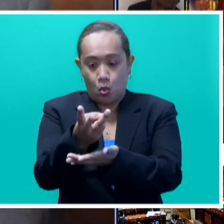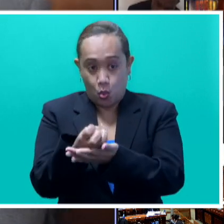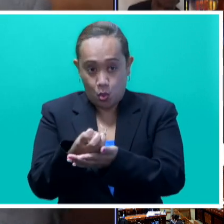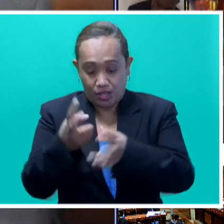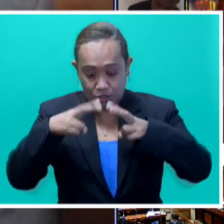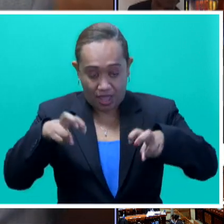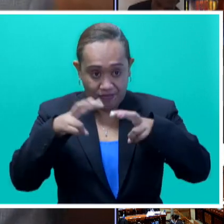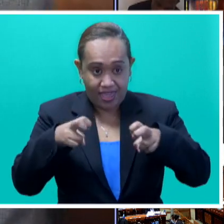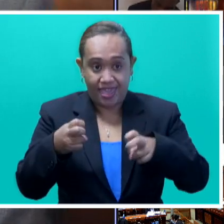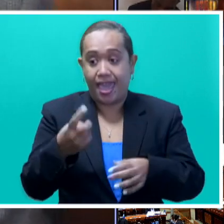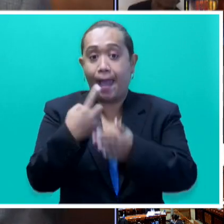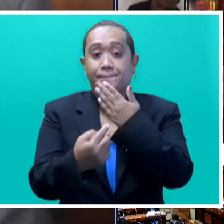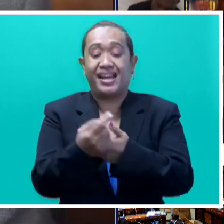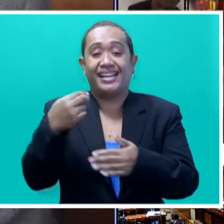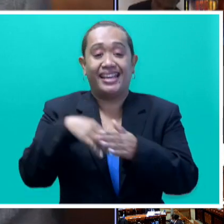2019.